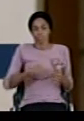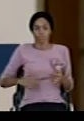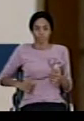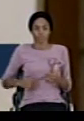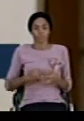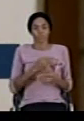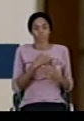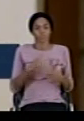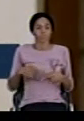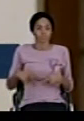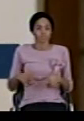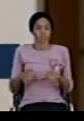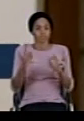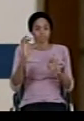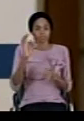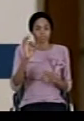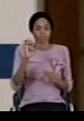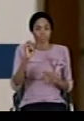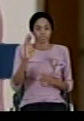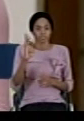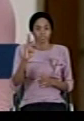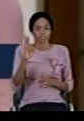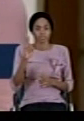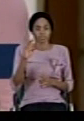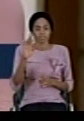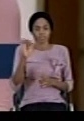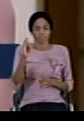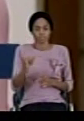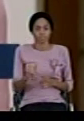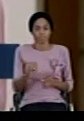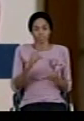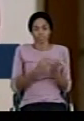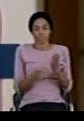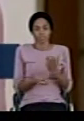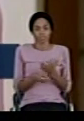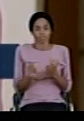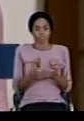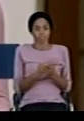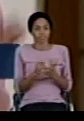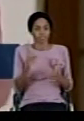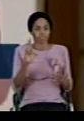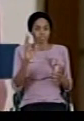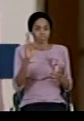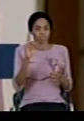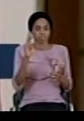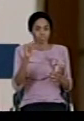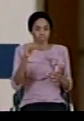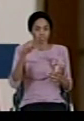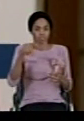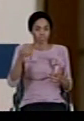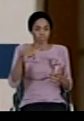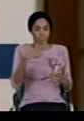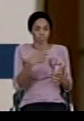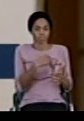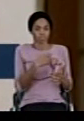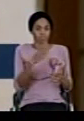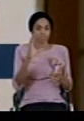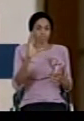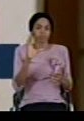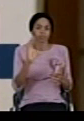this February crusade, the lump disappeared. Praise the Lord.